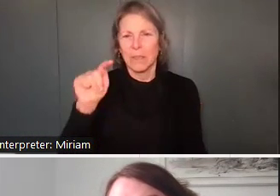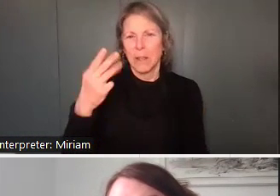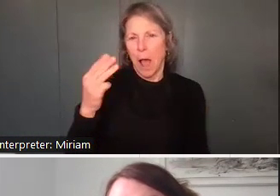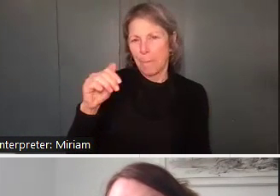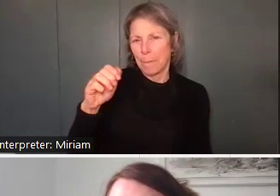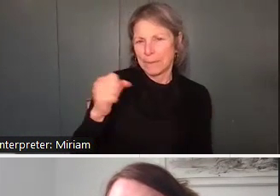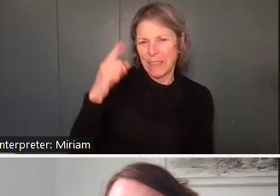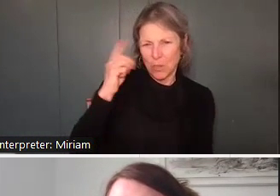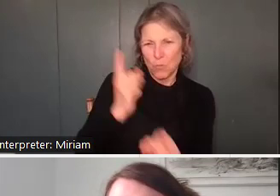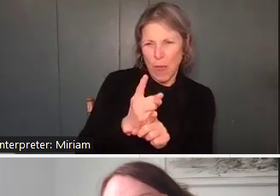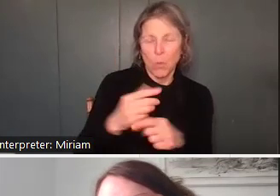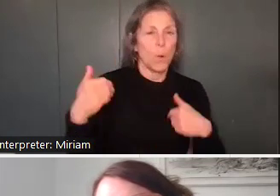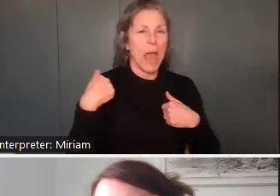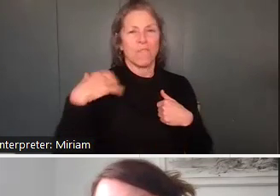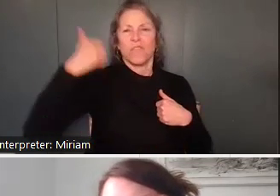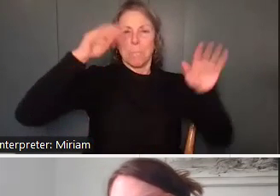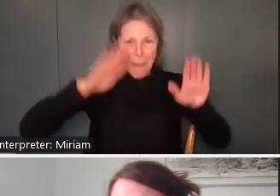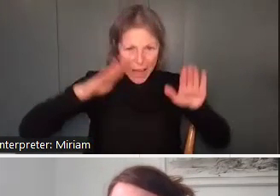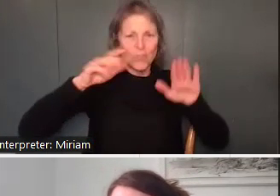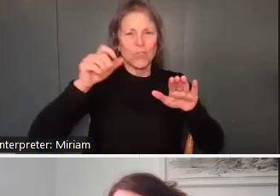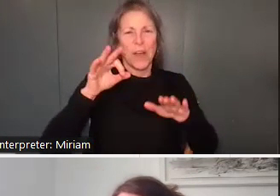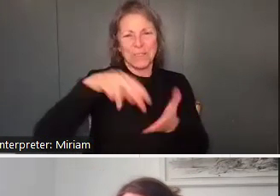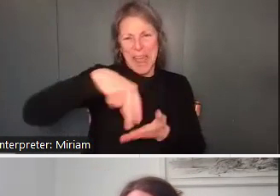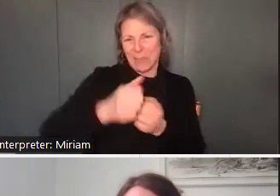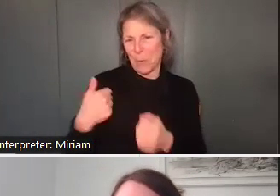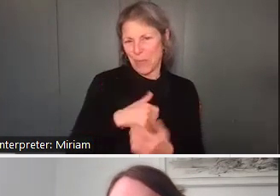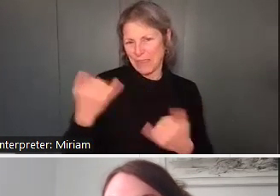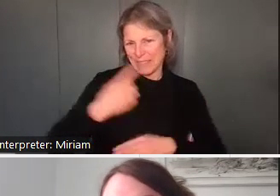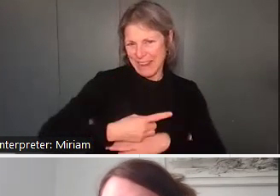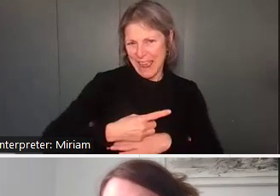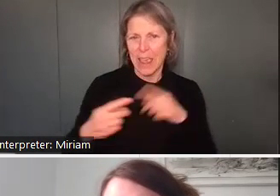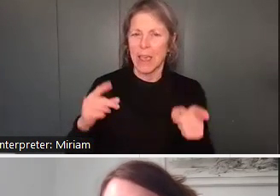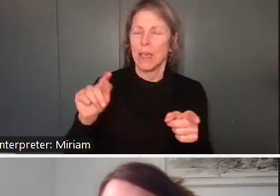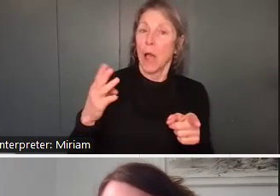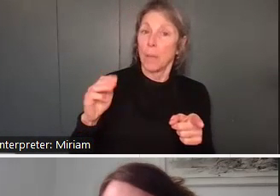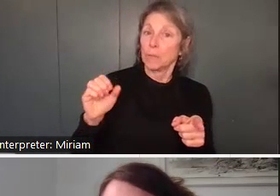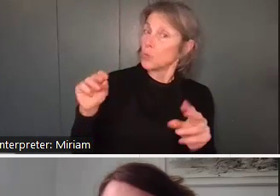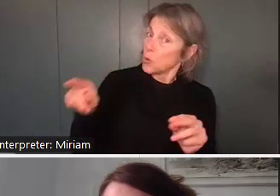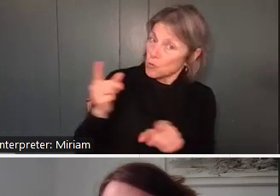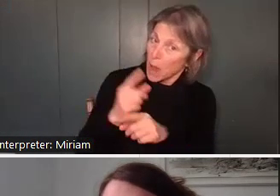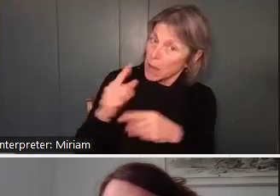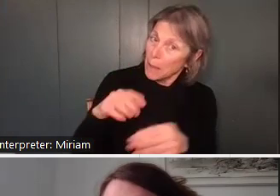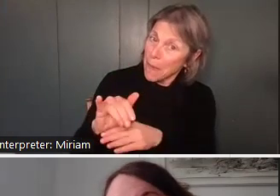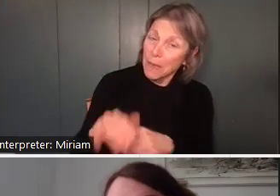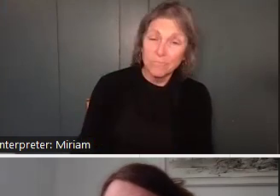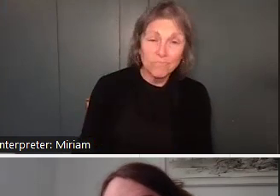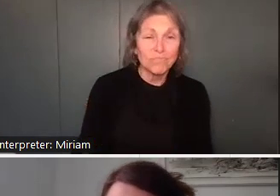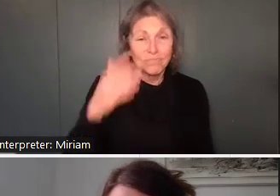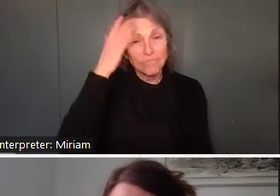we have the master of dance with us. that. No, you're right about that. I think that's another